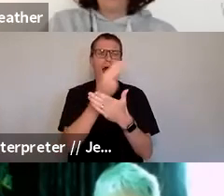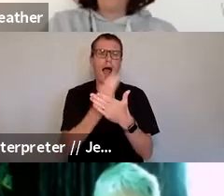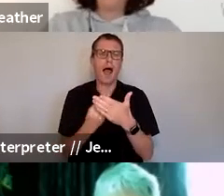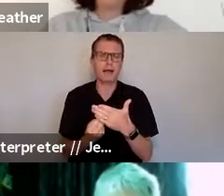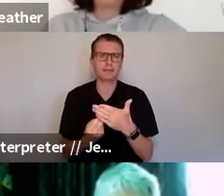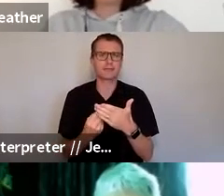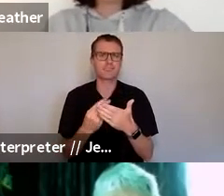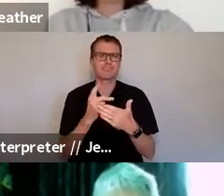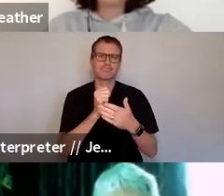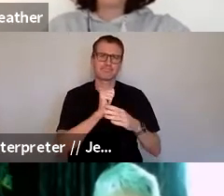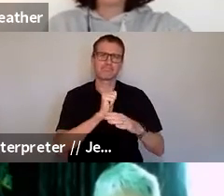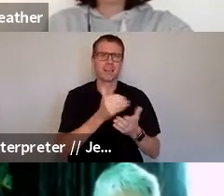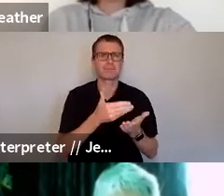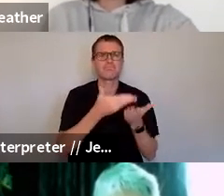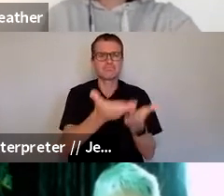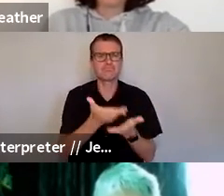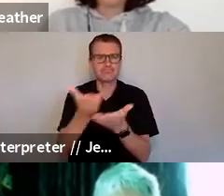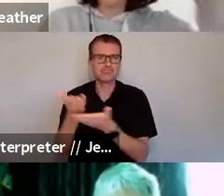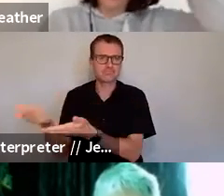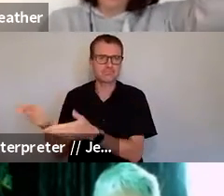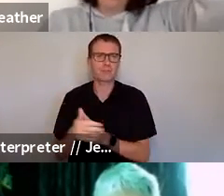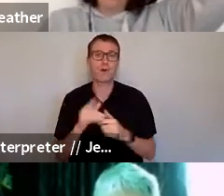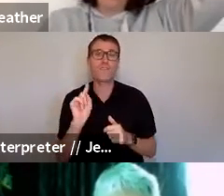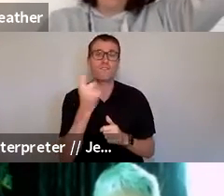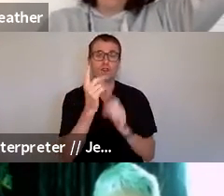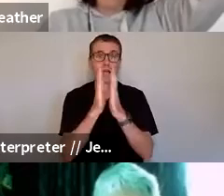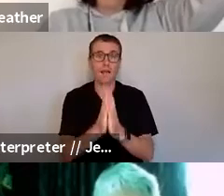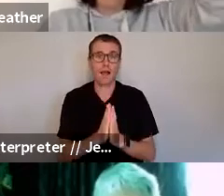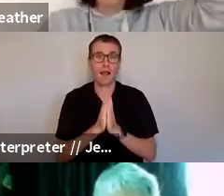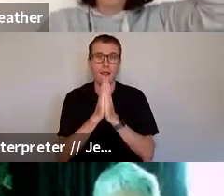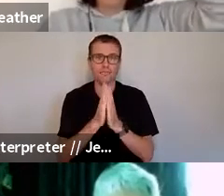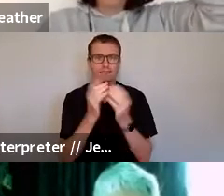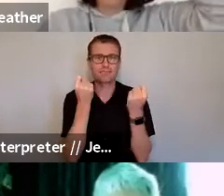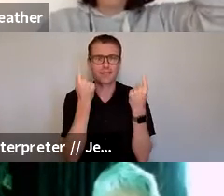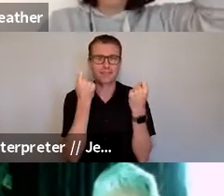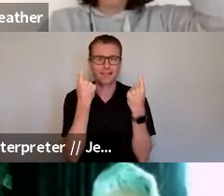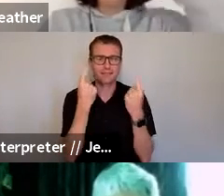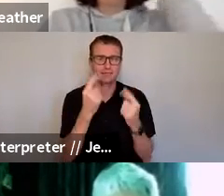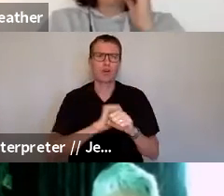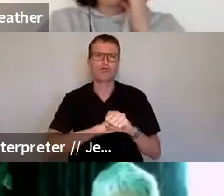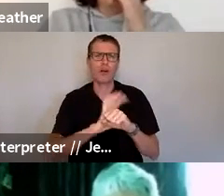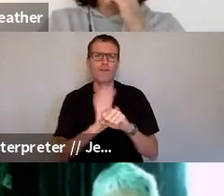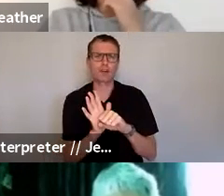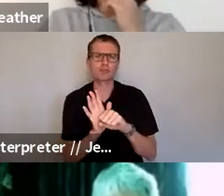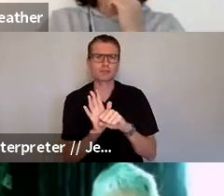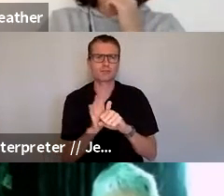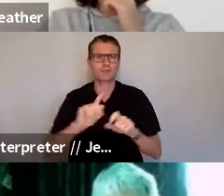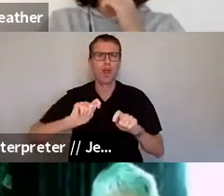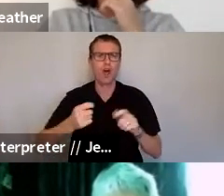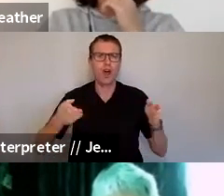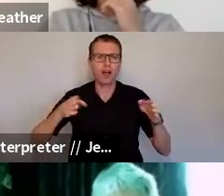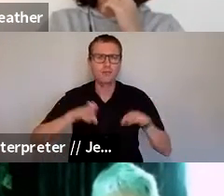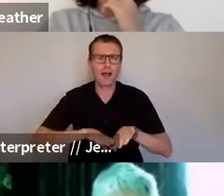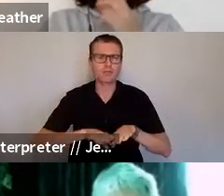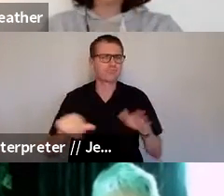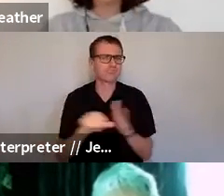with a karakia. We acknowledge that this is a very challenging time for all New Zealanders, and we are thinking of people